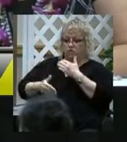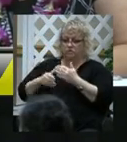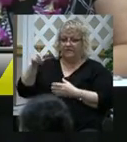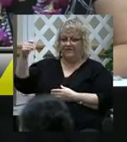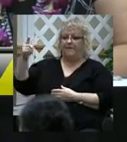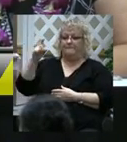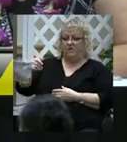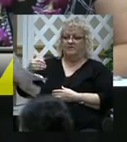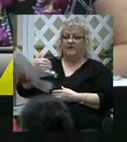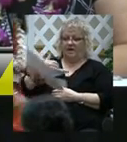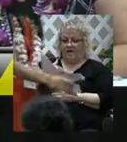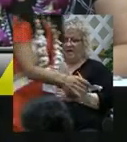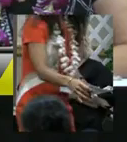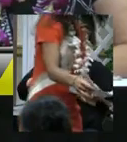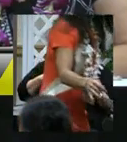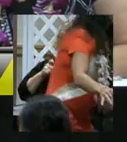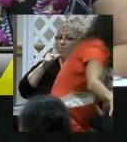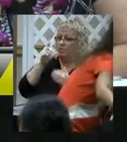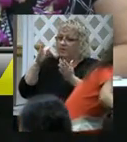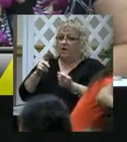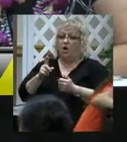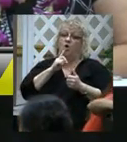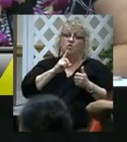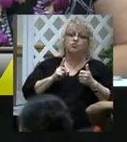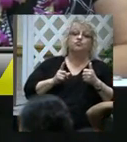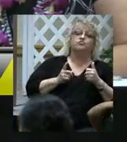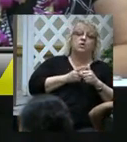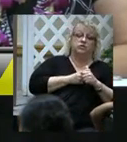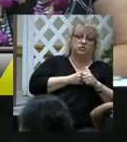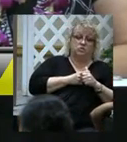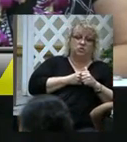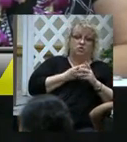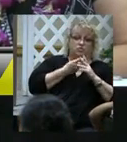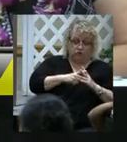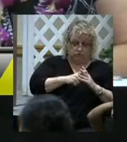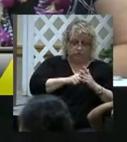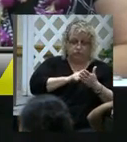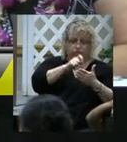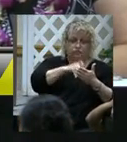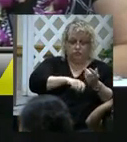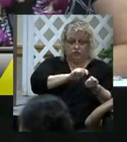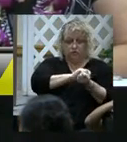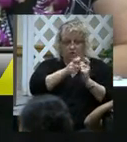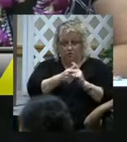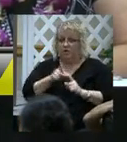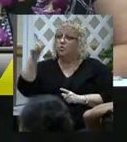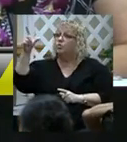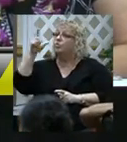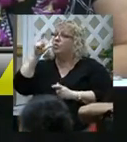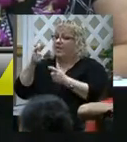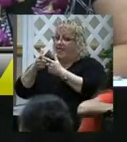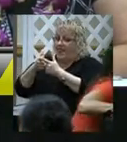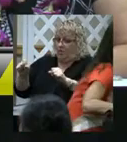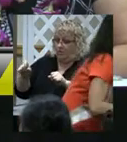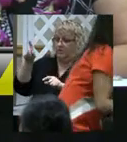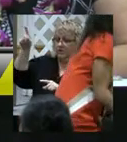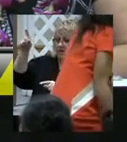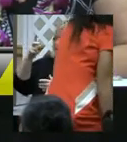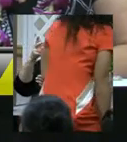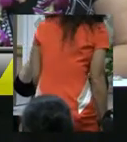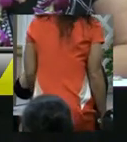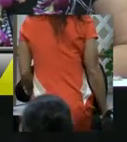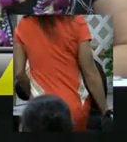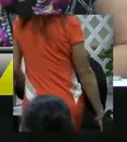have one linguist who does original translation and second linguist of the equal qualification to do